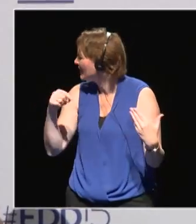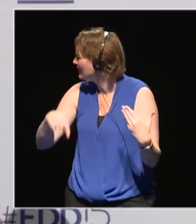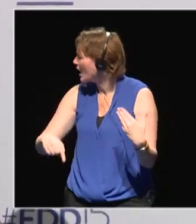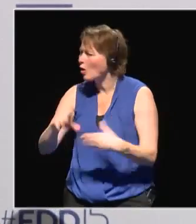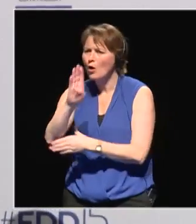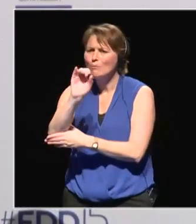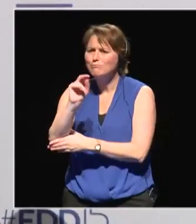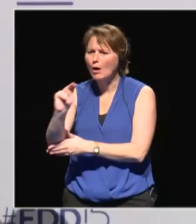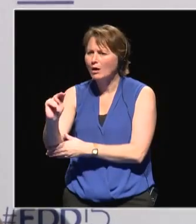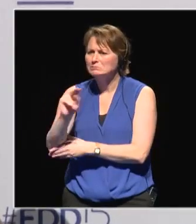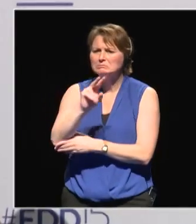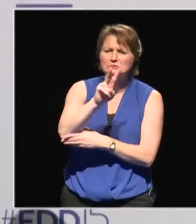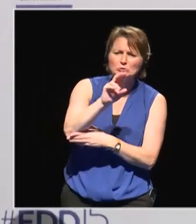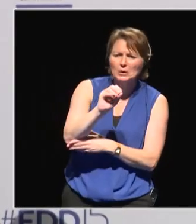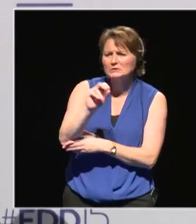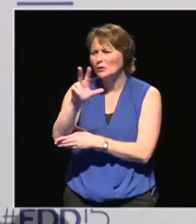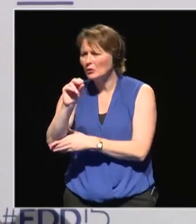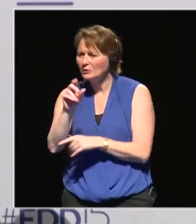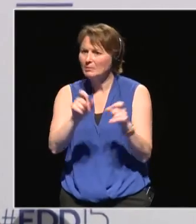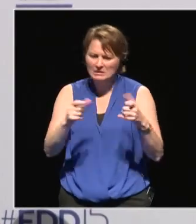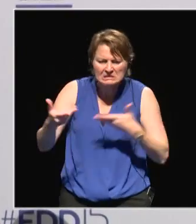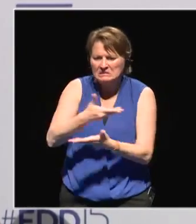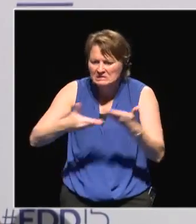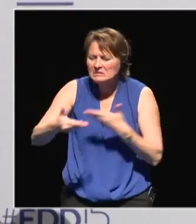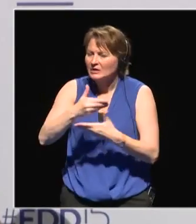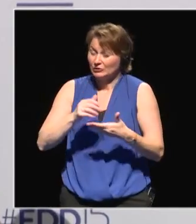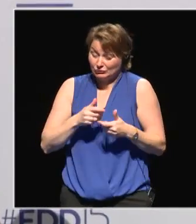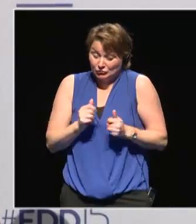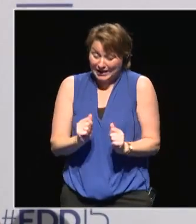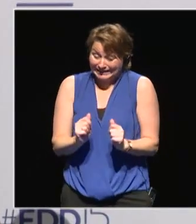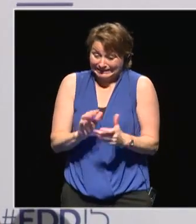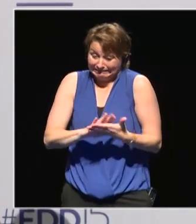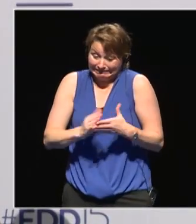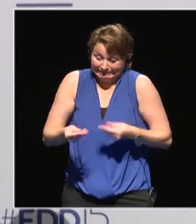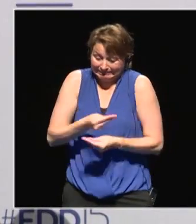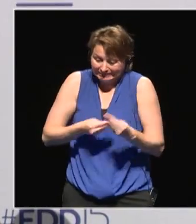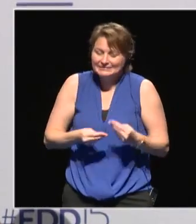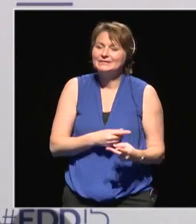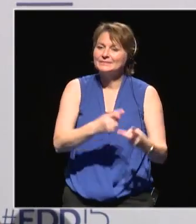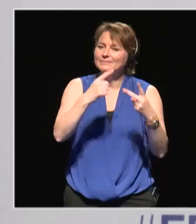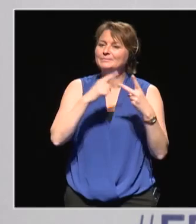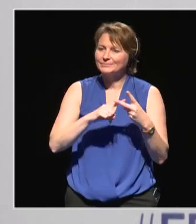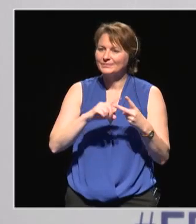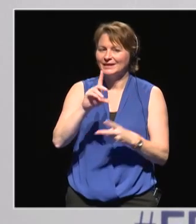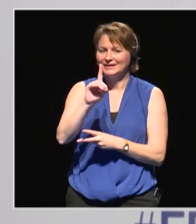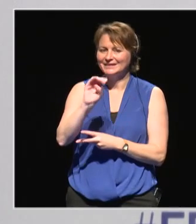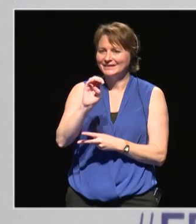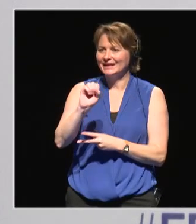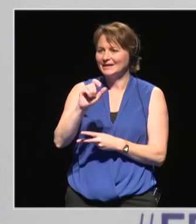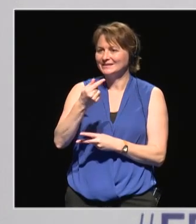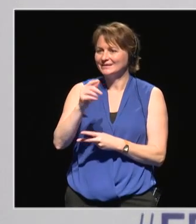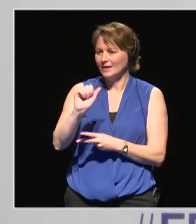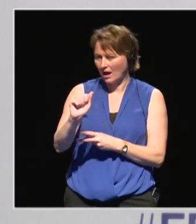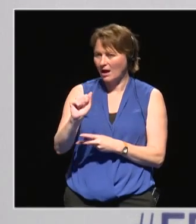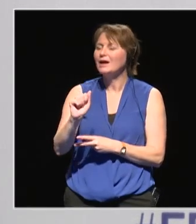of that order, trying to produce a deal. Belete Tefera Desta is the Minister for Environment and Forestry